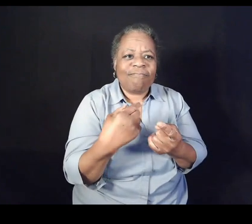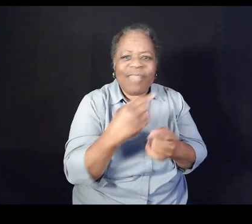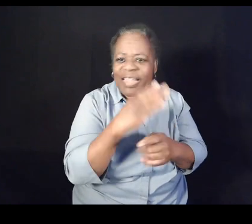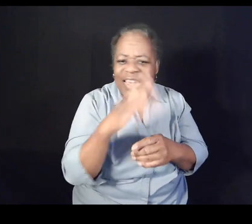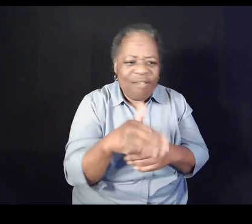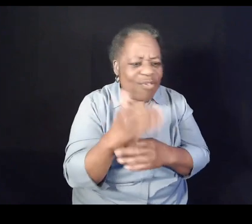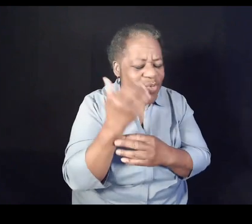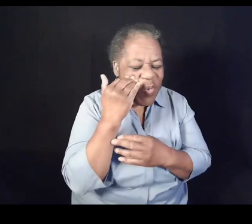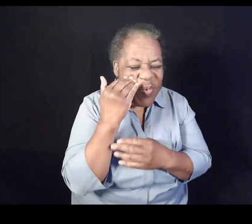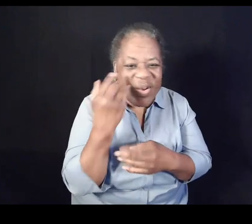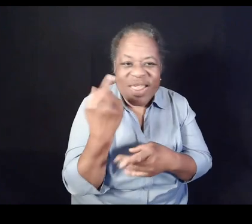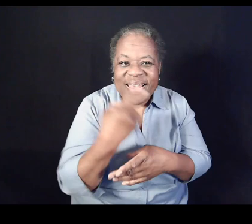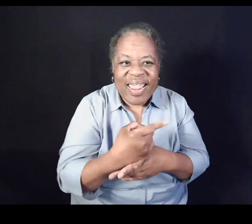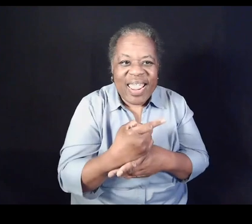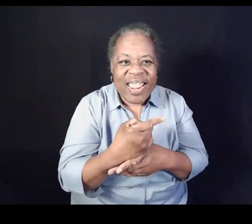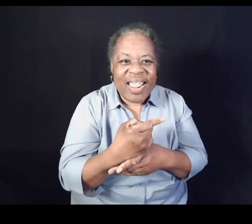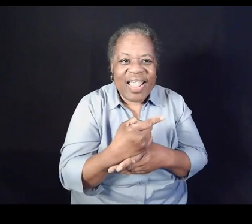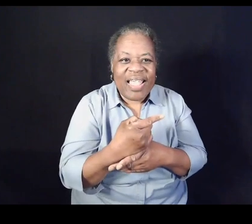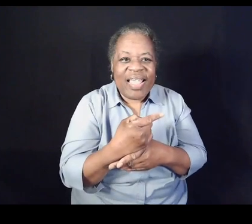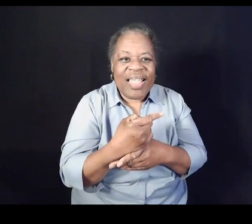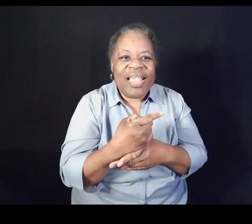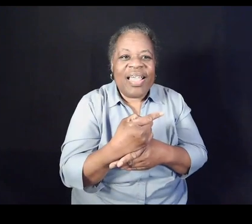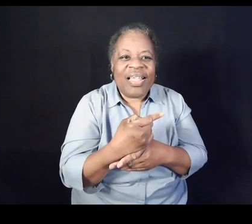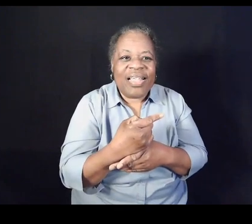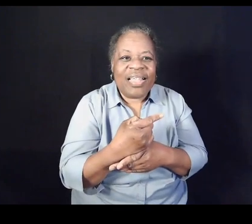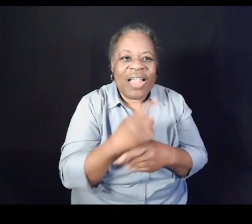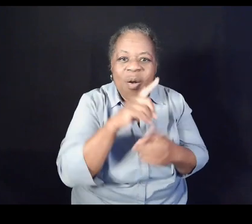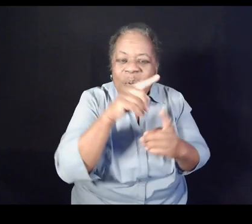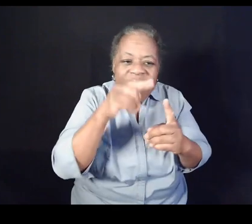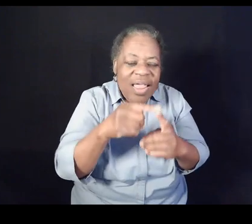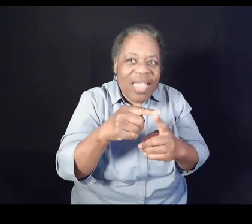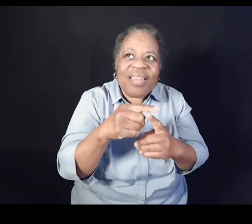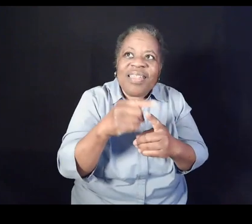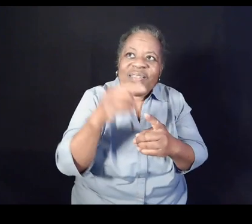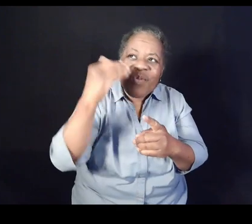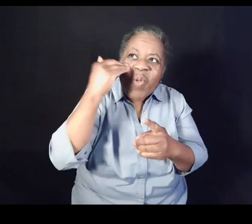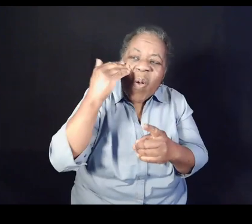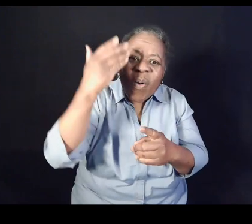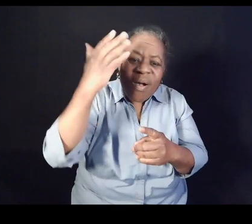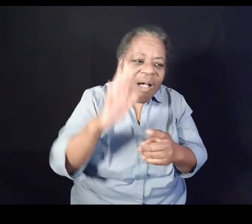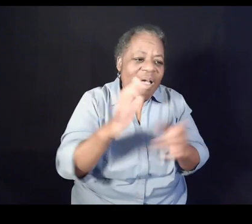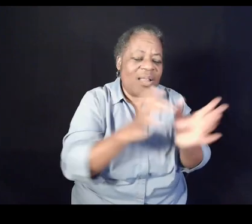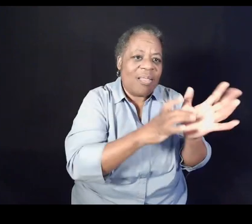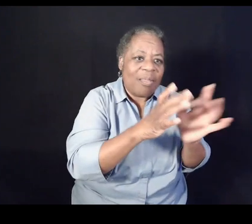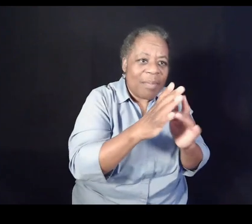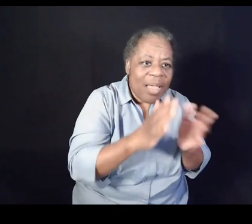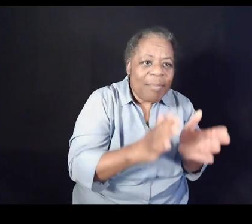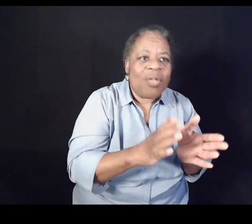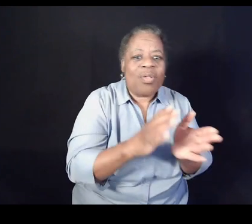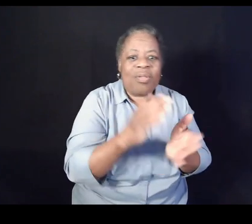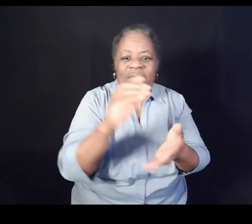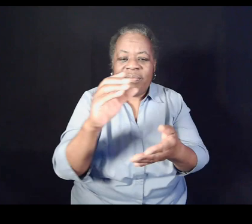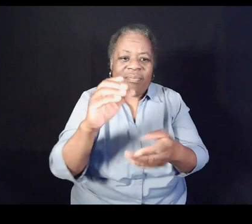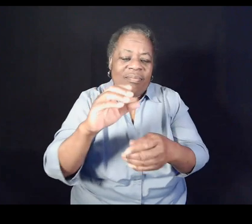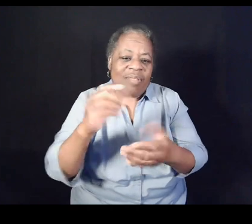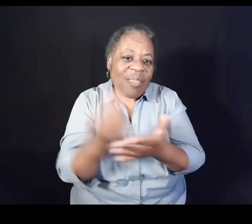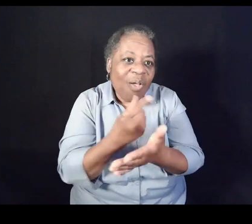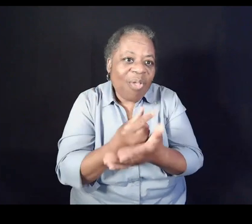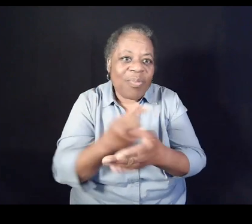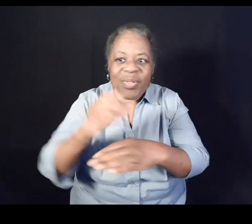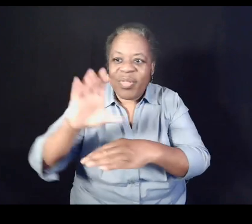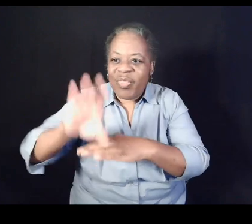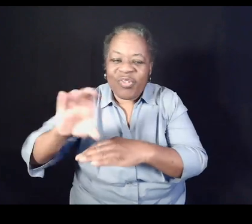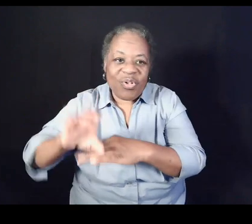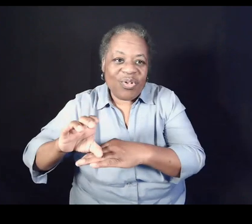day without a conscious awareness of God, the Bible, the gospel, and the church. And I